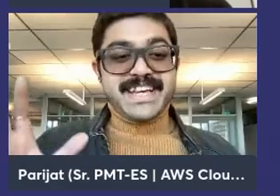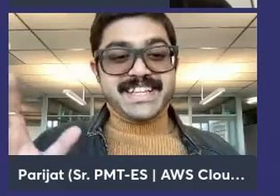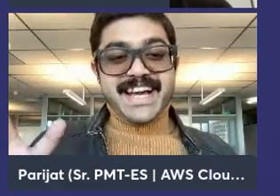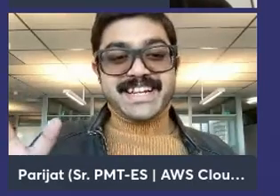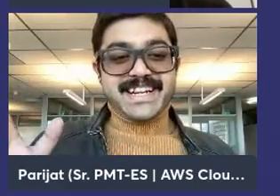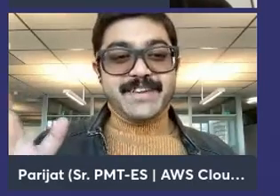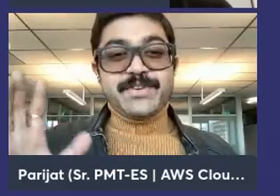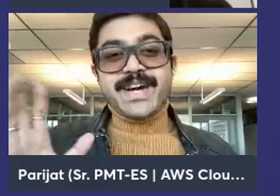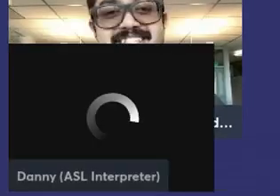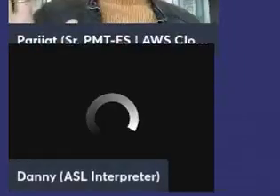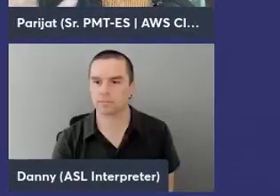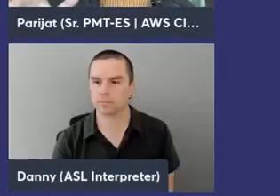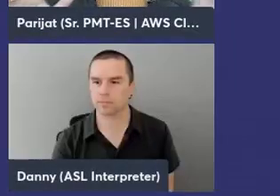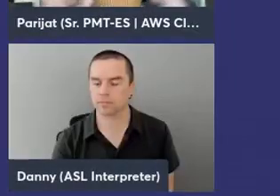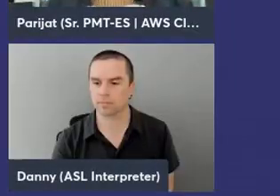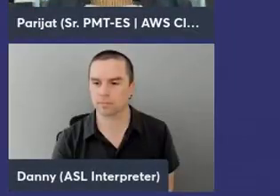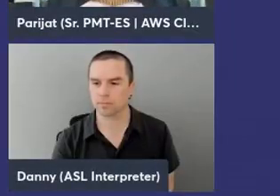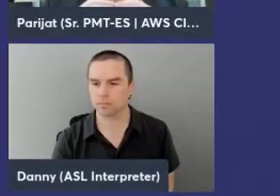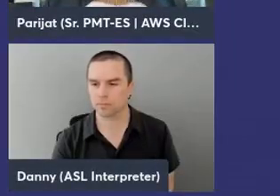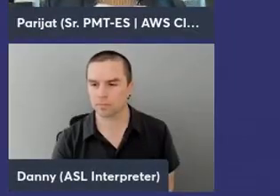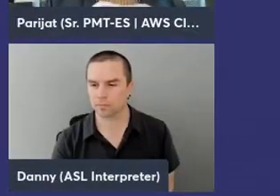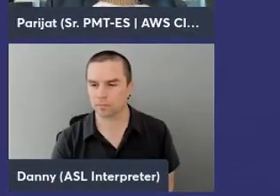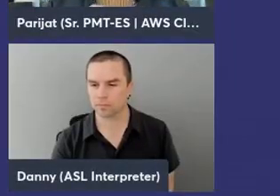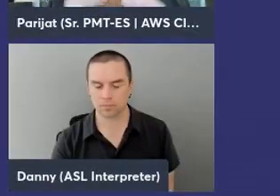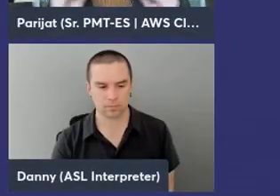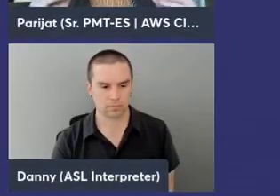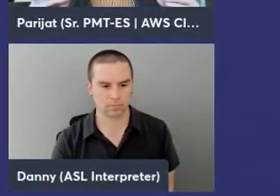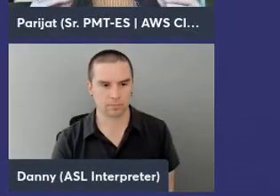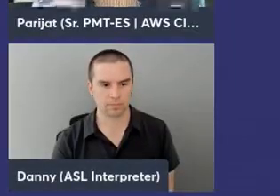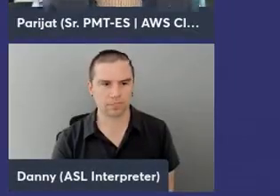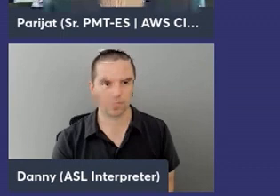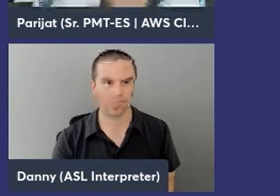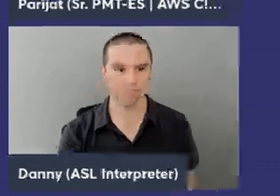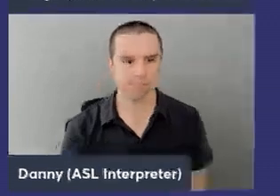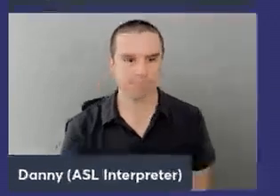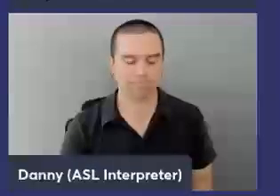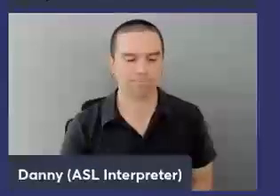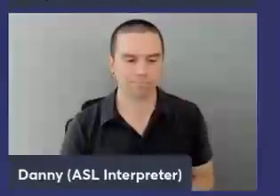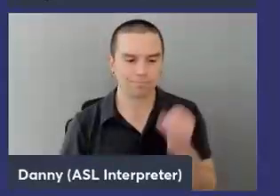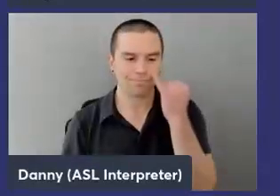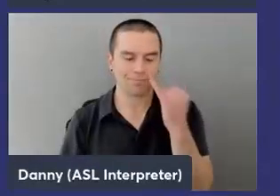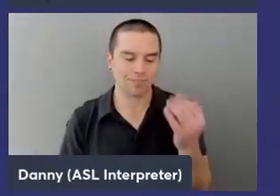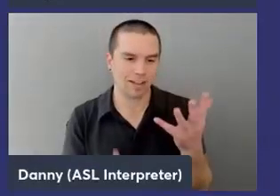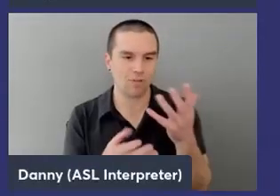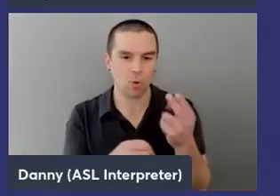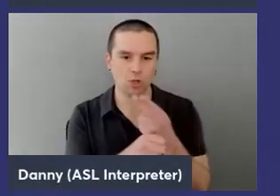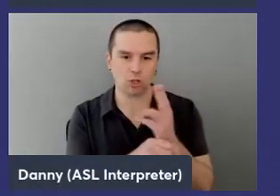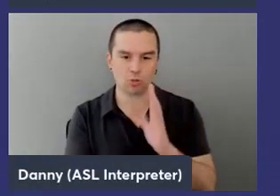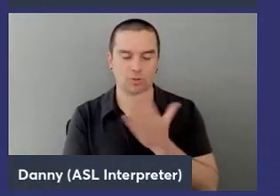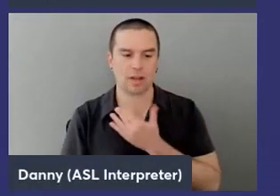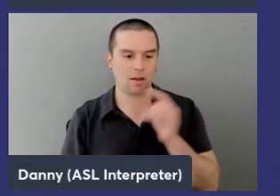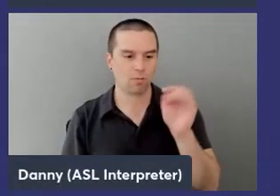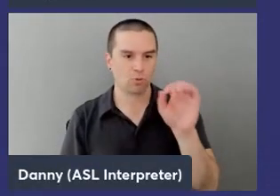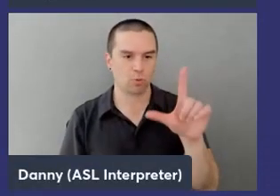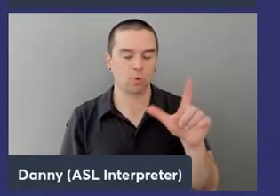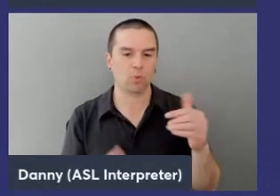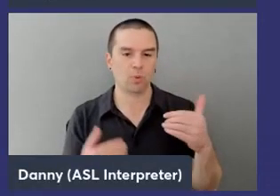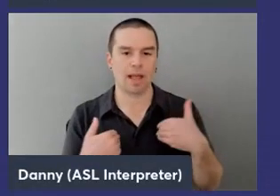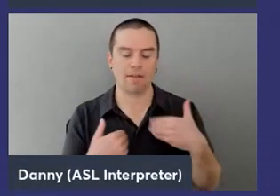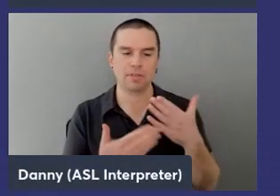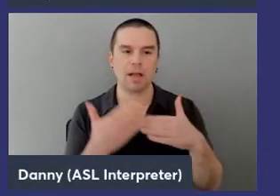Yeah. And I just want to say that if you guys really like using our tool, we have made some Twitter posts. Do retweet and like our tweets. Let